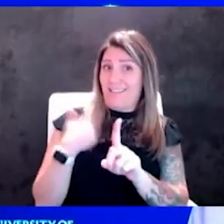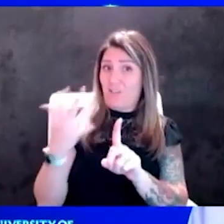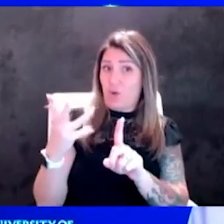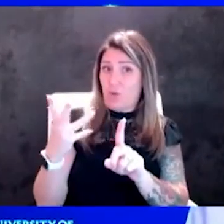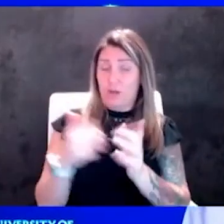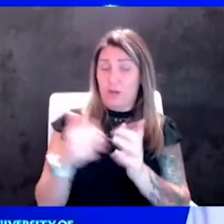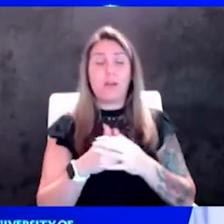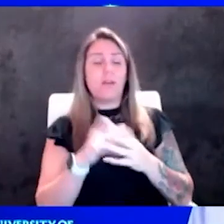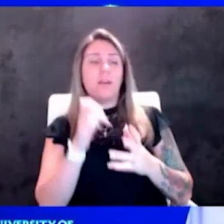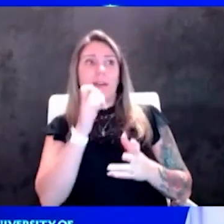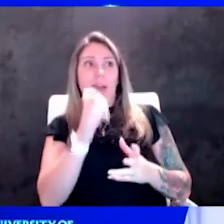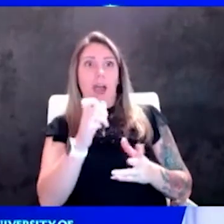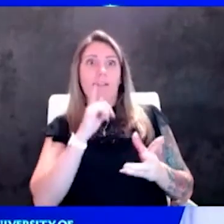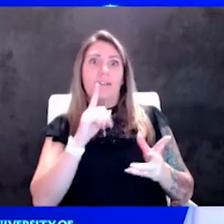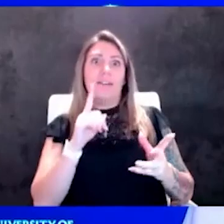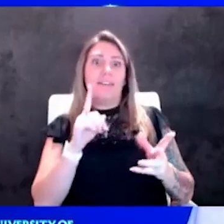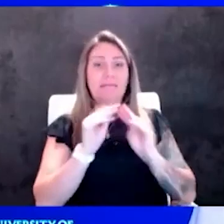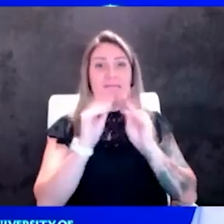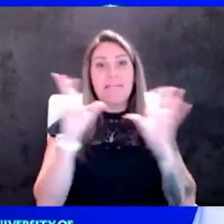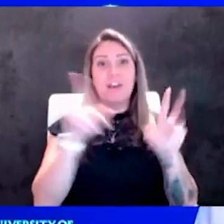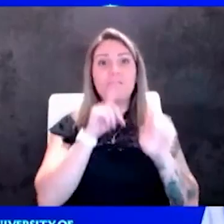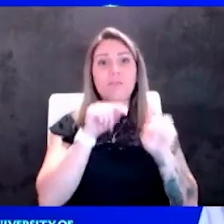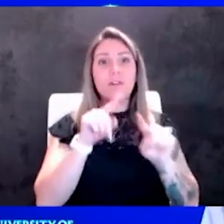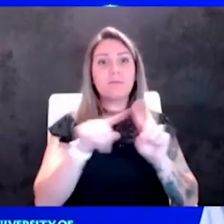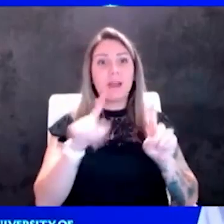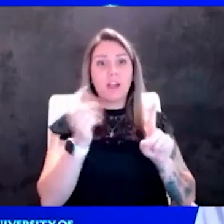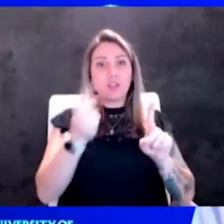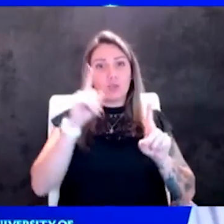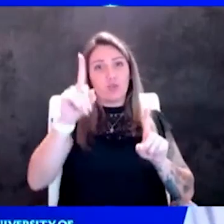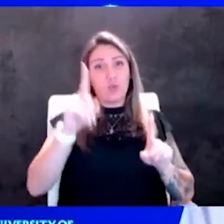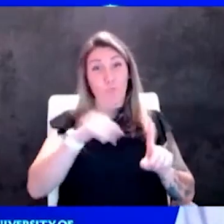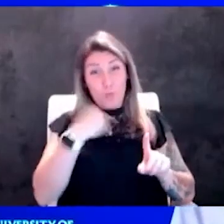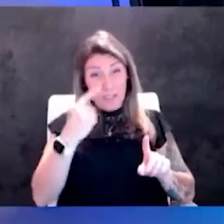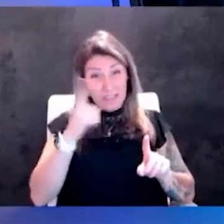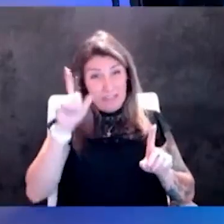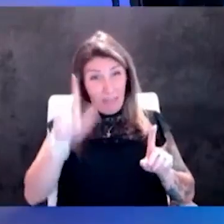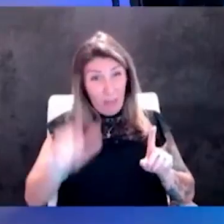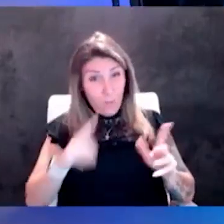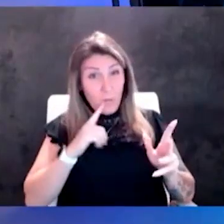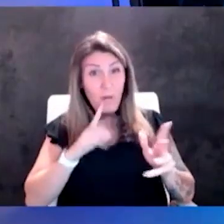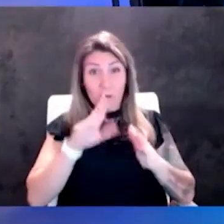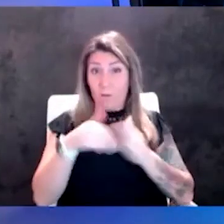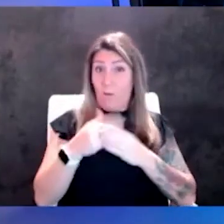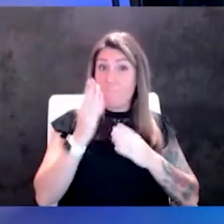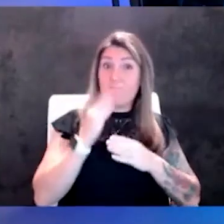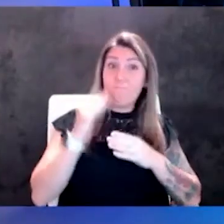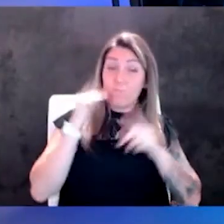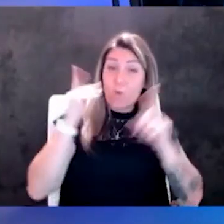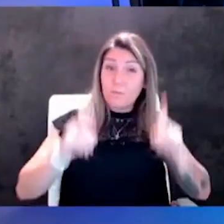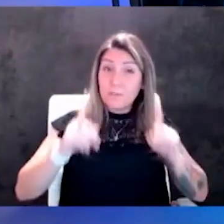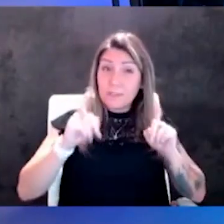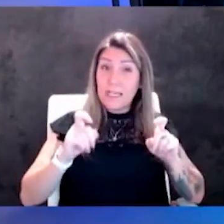just understand that your risks are probably lower. You think if they all did a home test the day that Thanksgiving morning and it was negative, they could go ahead and